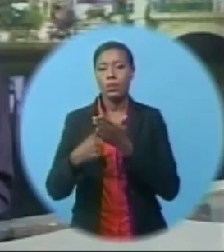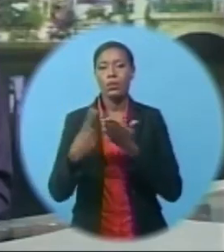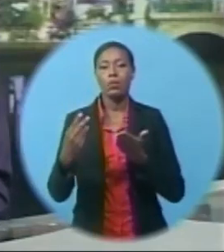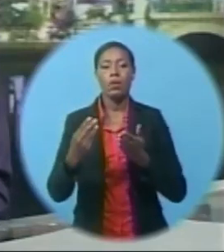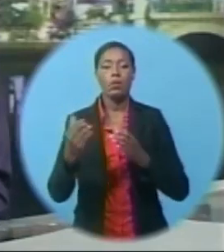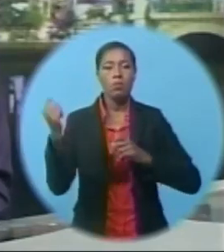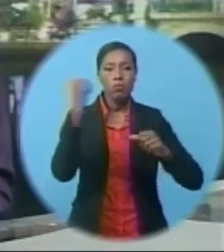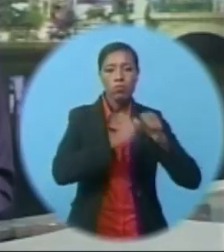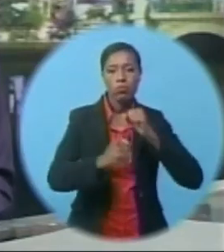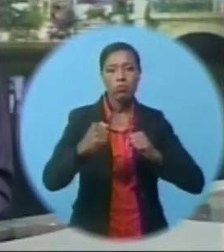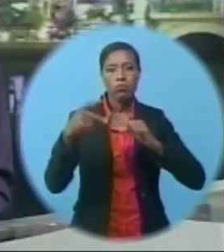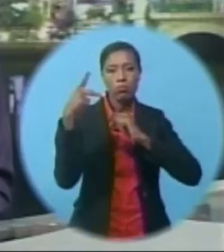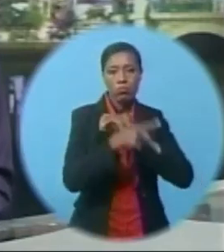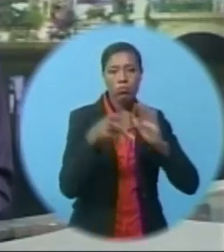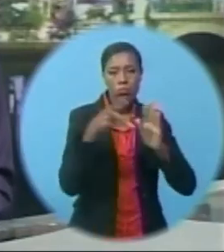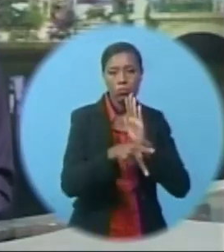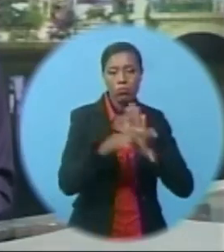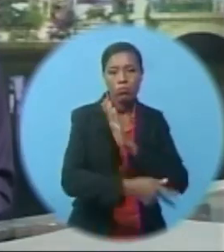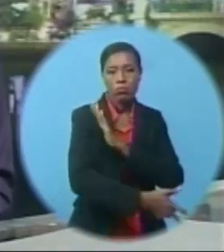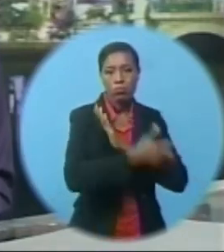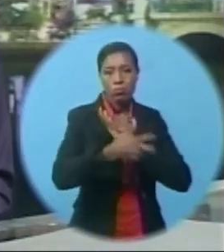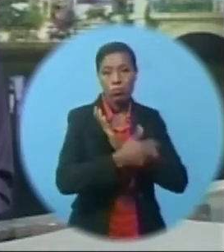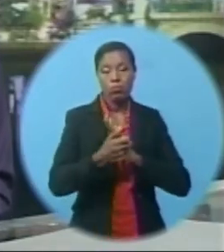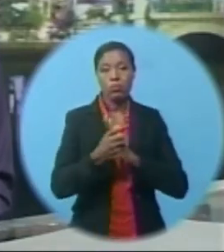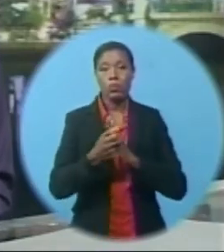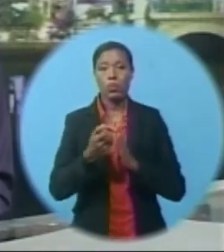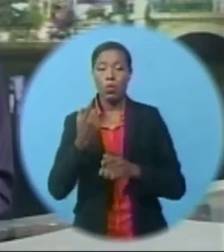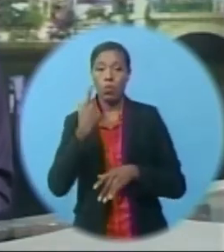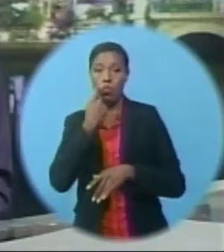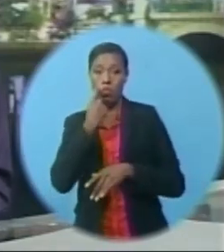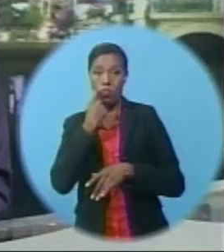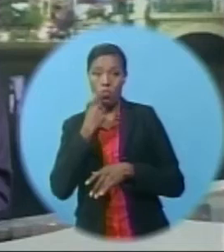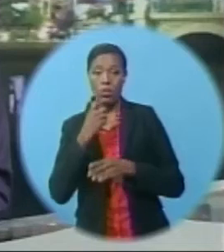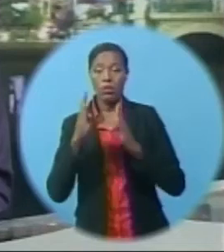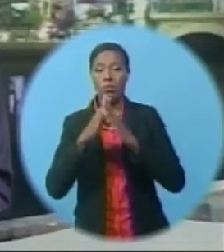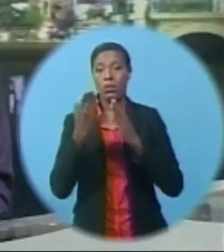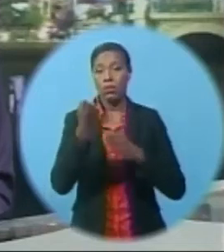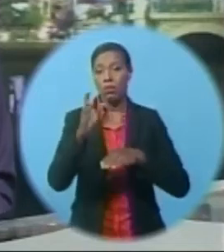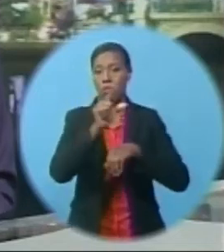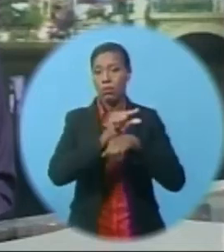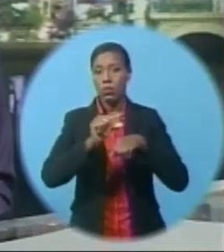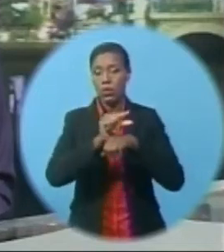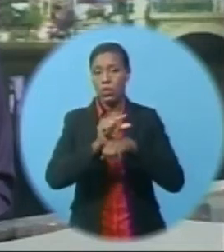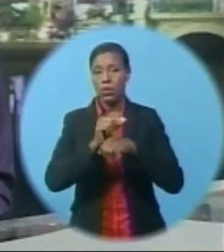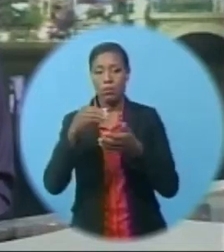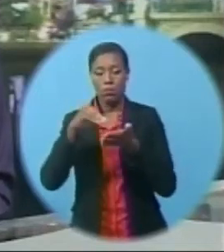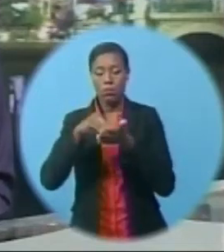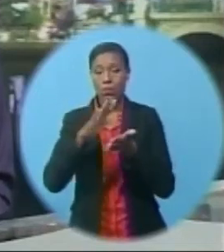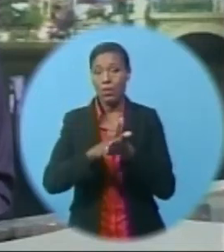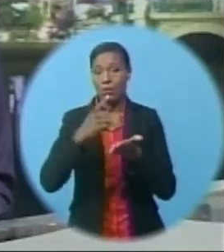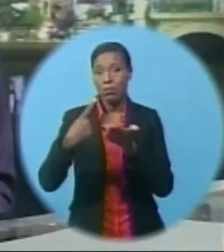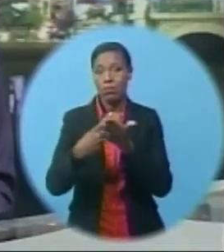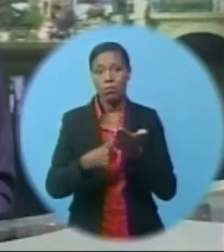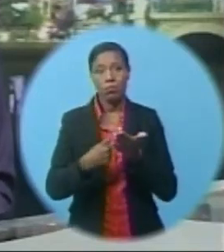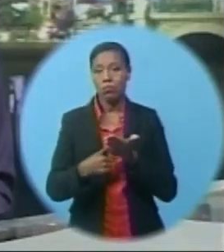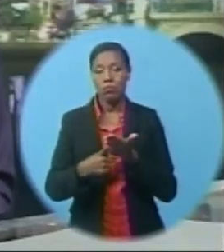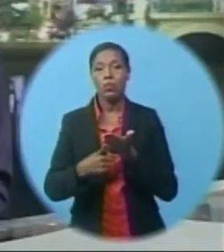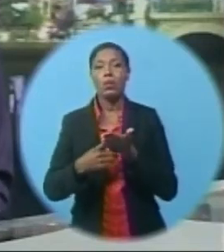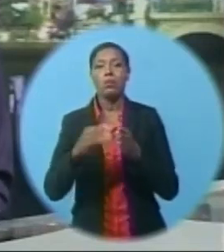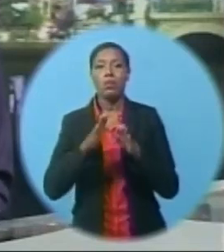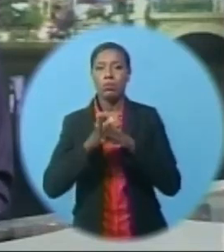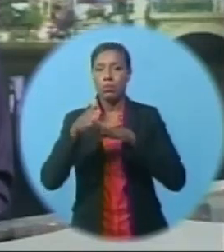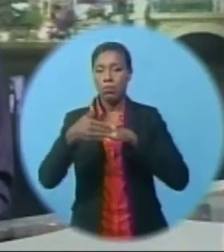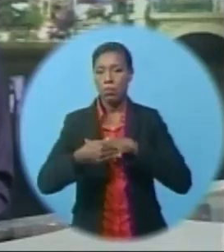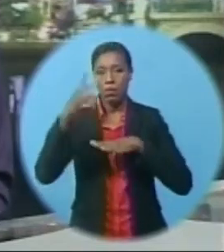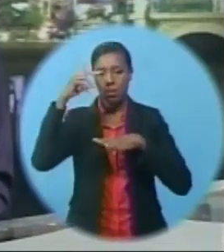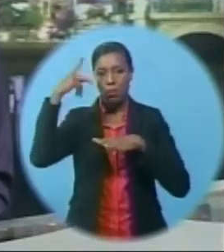of Government sitting. Though it was not on the agenda during the most recent meeting in Grenada, Jamaica's Prime Minister Andrew Holness says